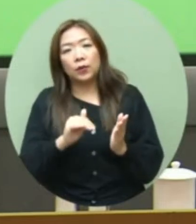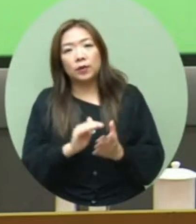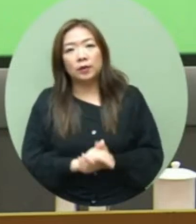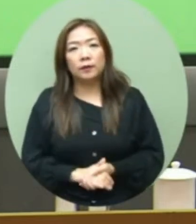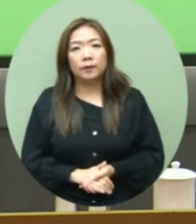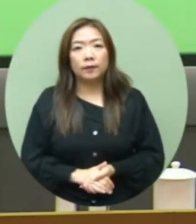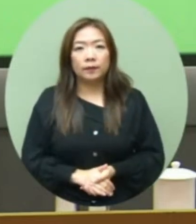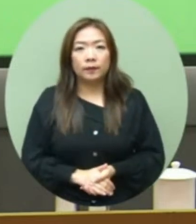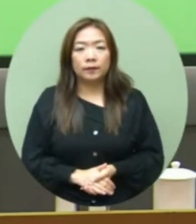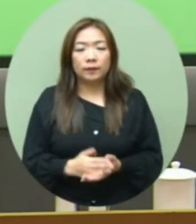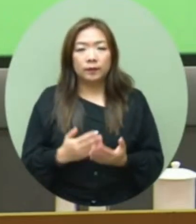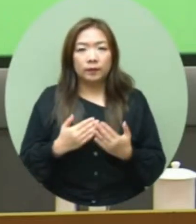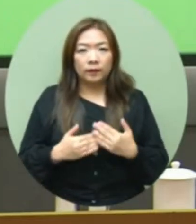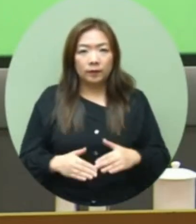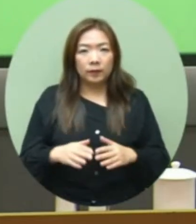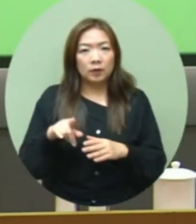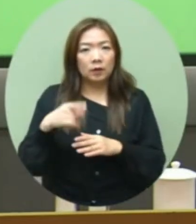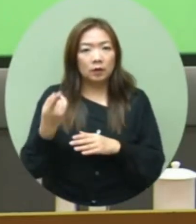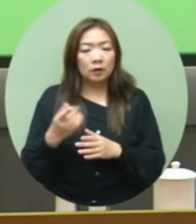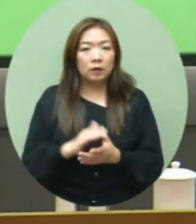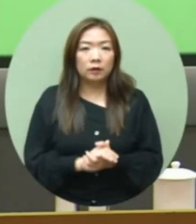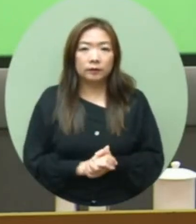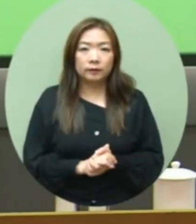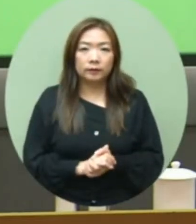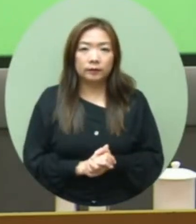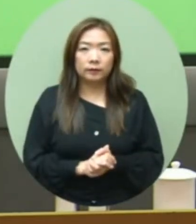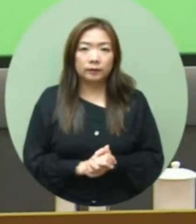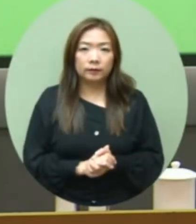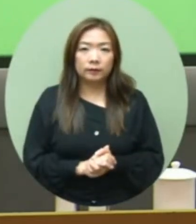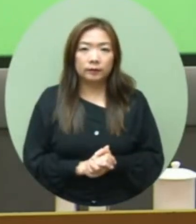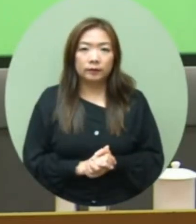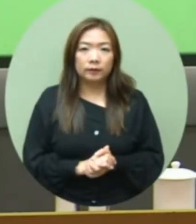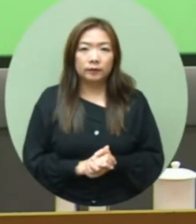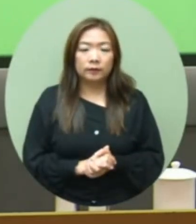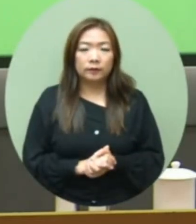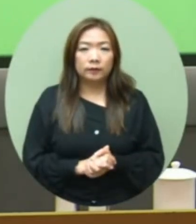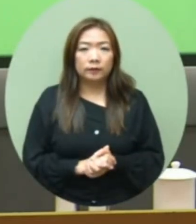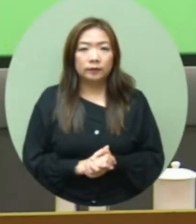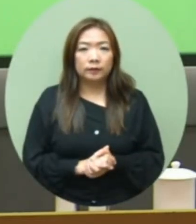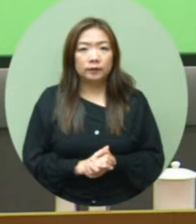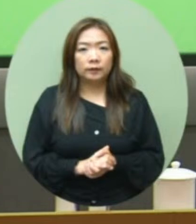Directors of bureaus and secretaries of departments will be announcing the details.